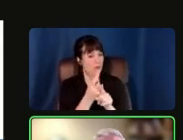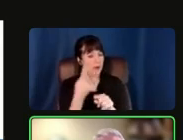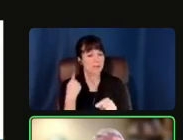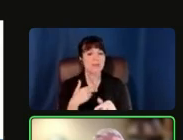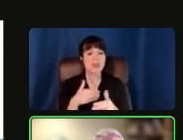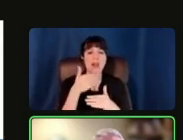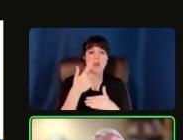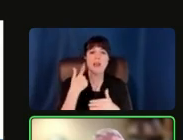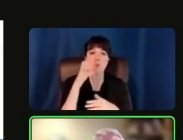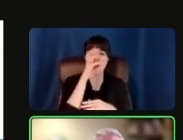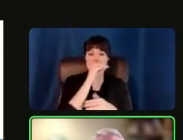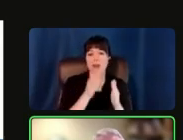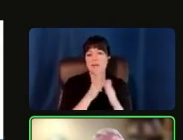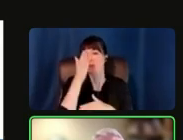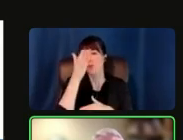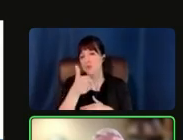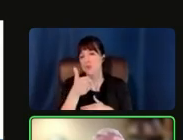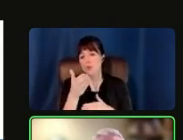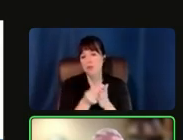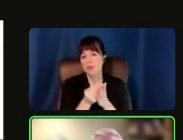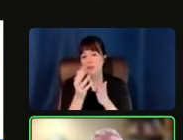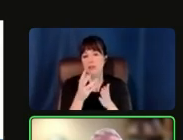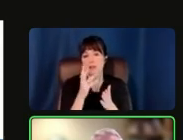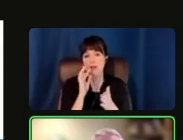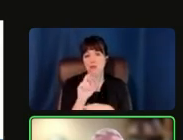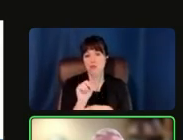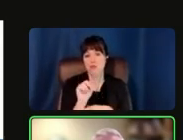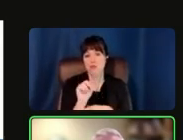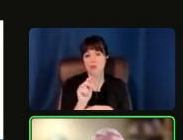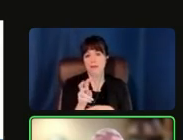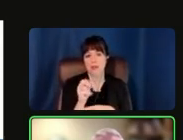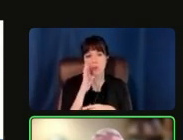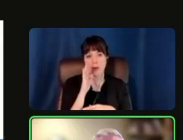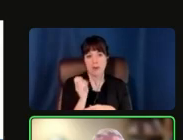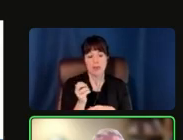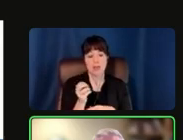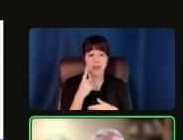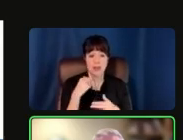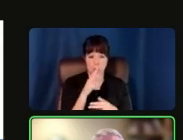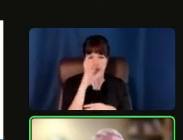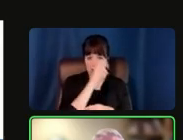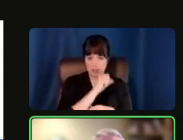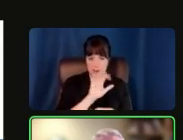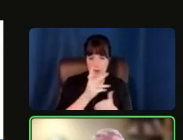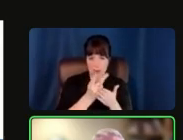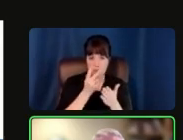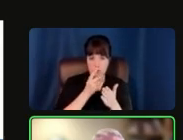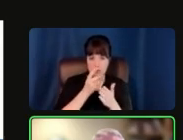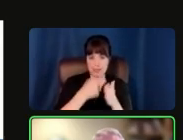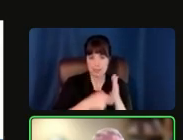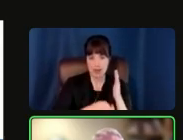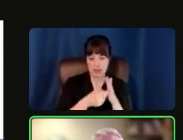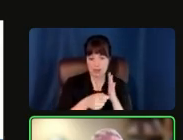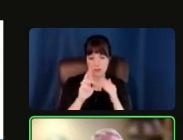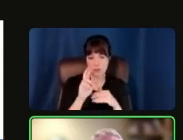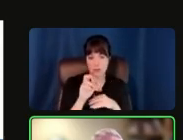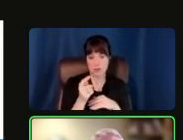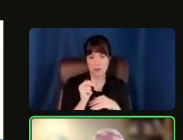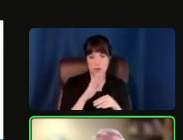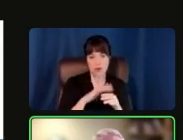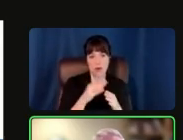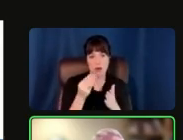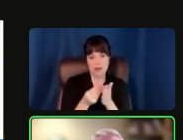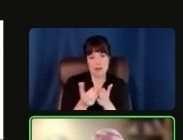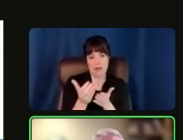the future revenue and expenses will be and estimate the hauler's pre-tax return on revenue or income. Then